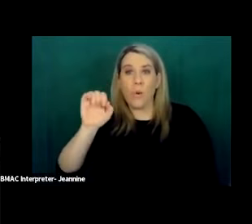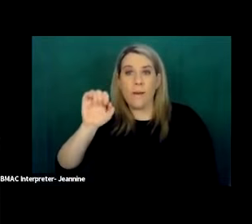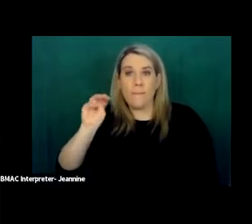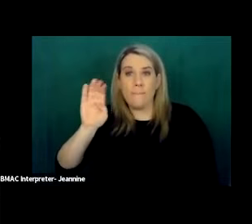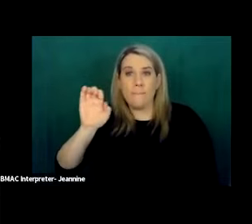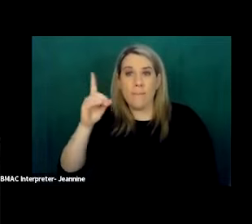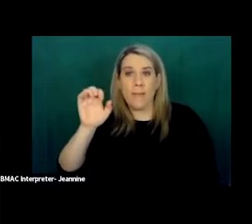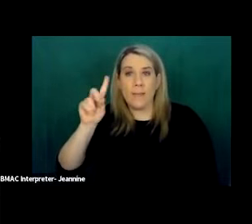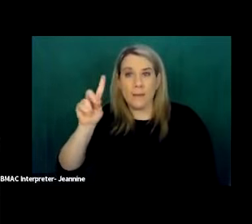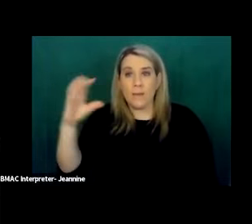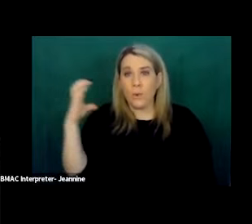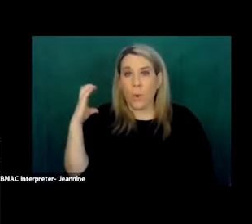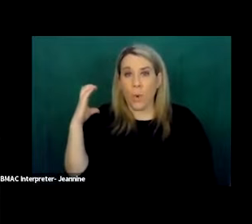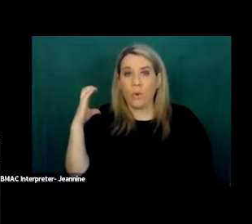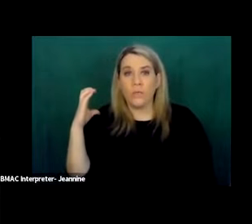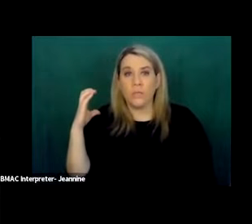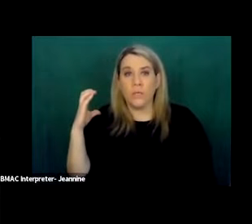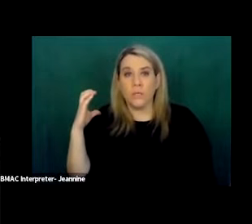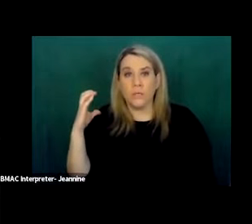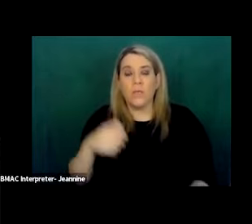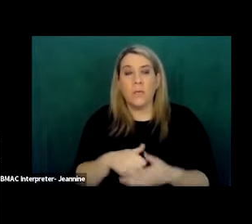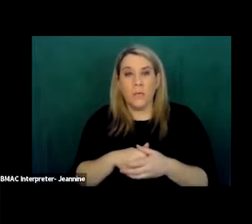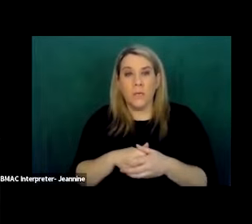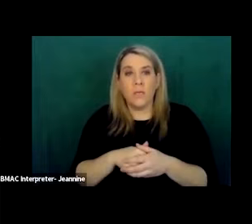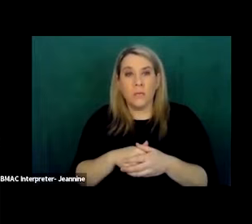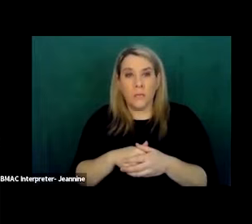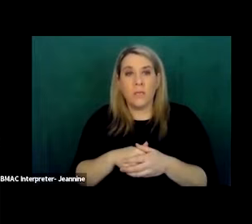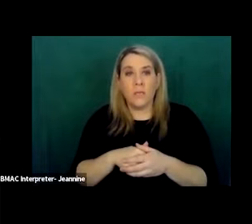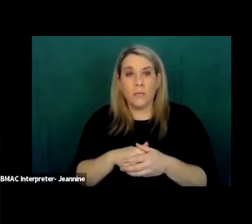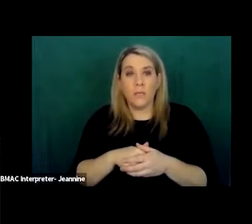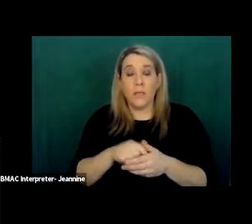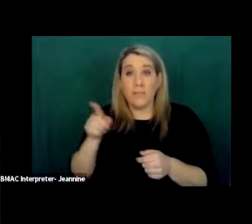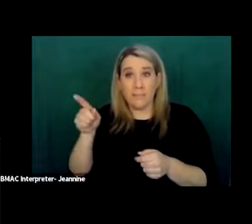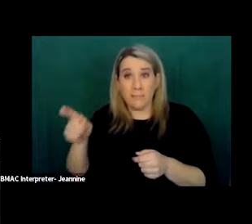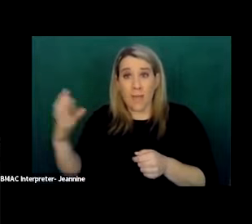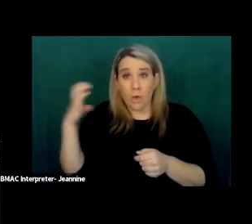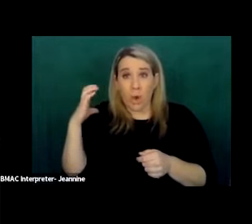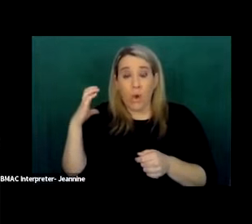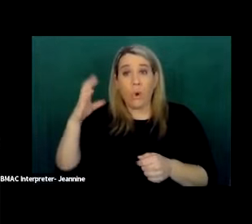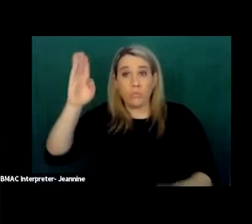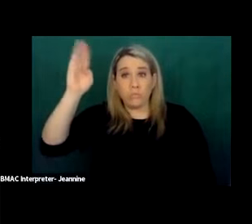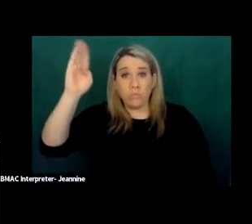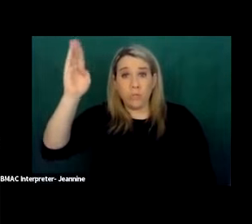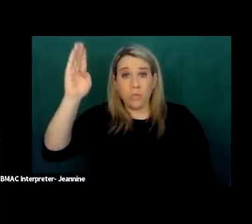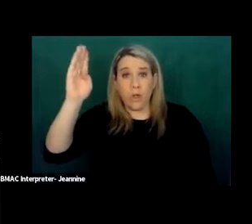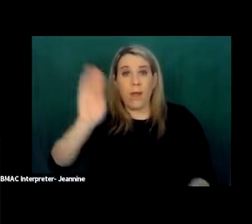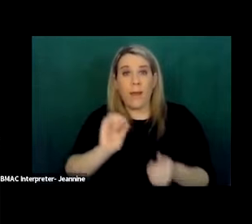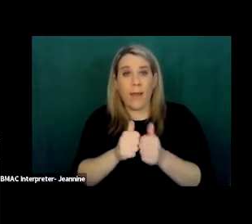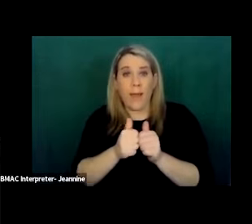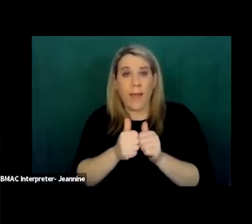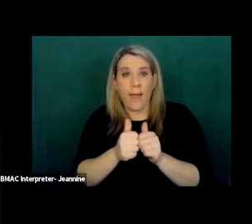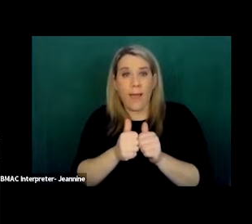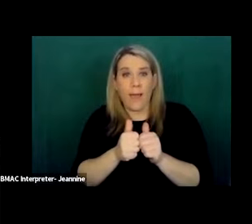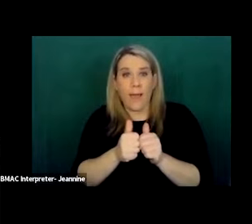we embedded a coach in the course. They presented lessons on help-seeking, motivation,